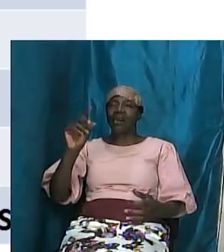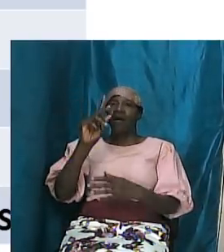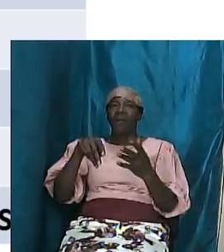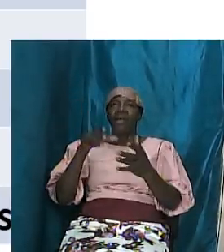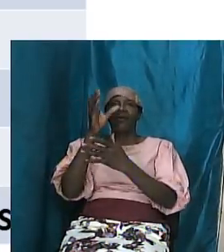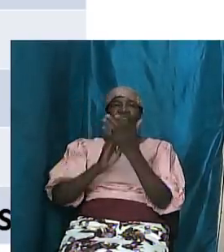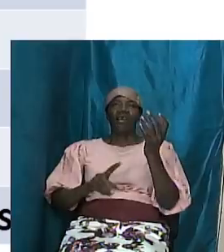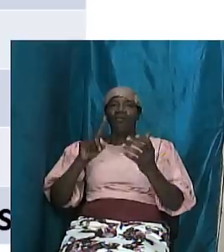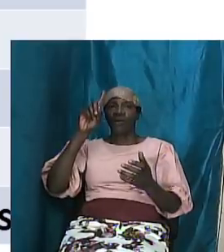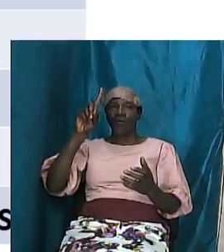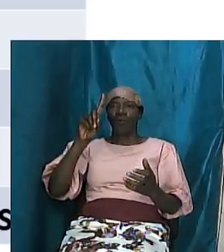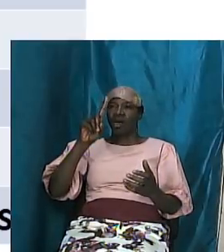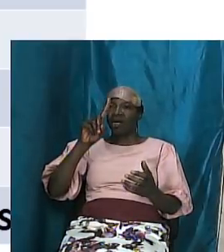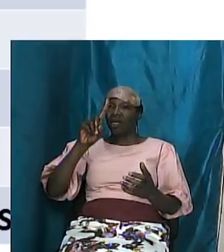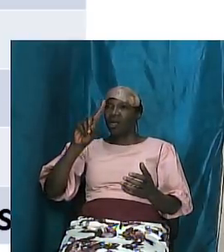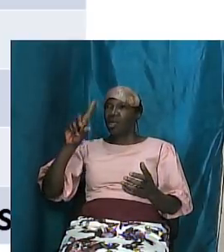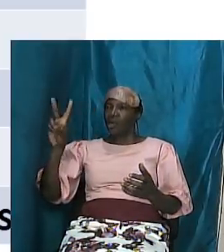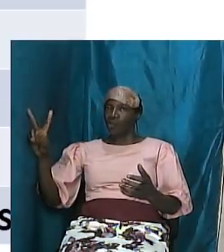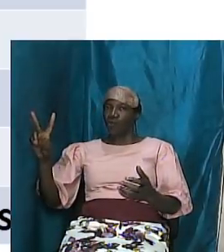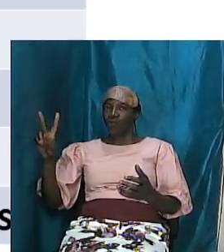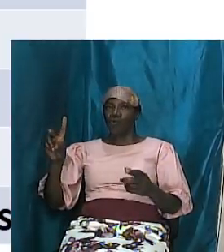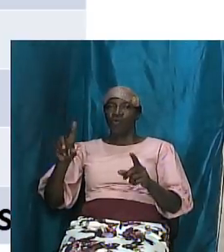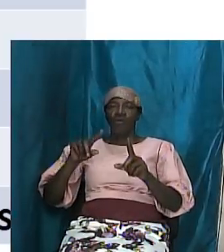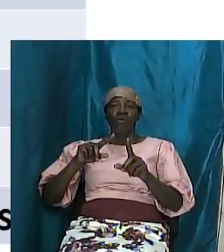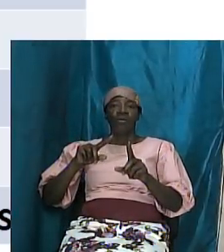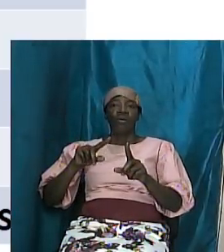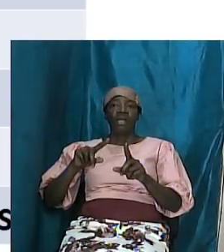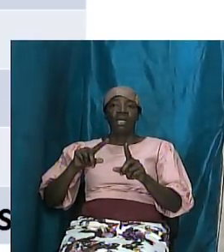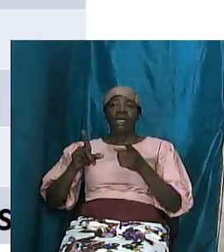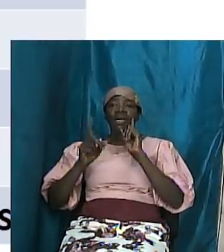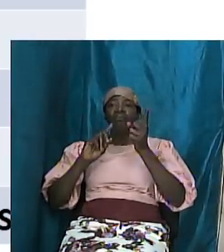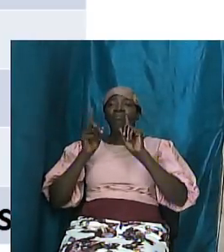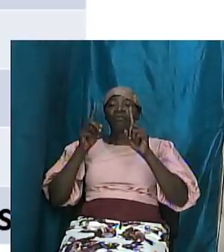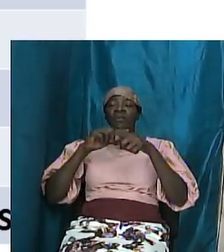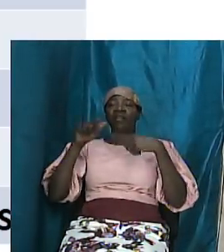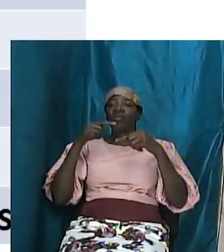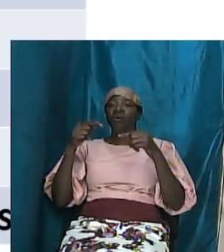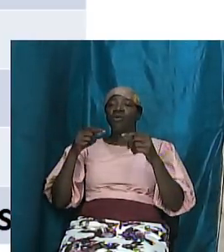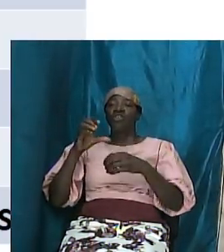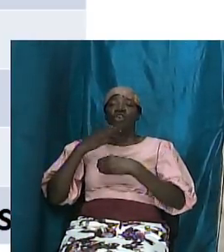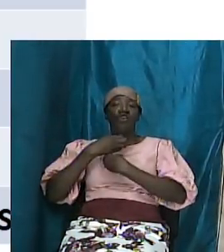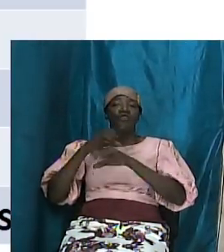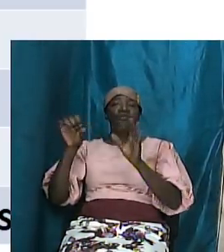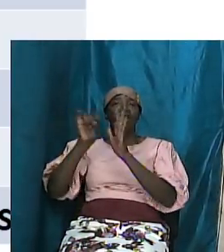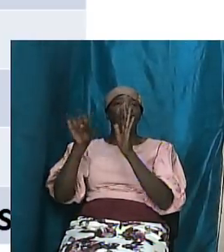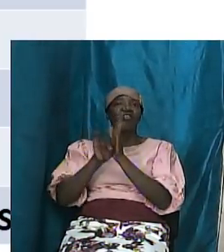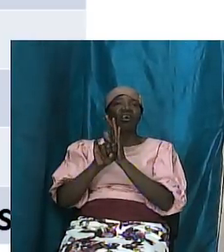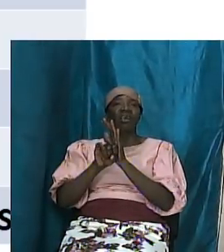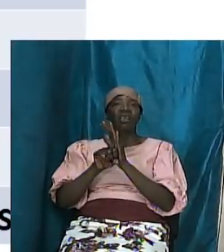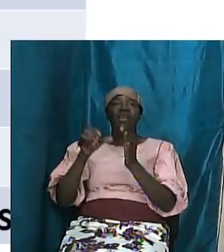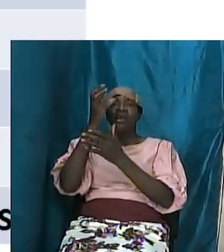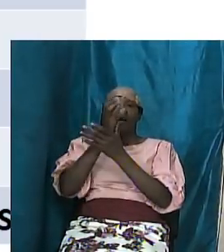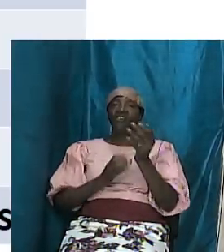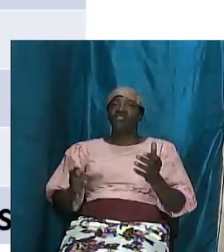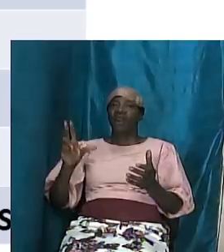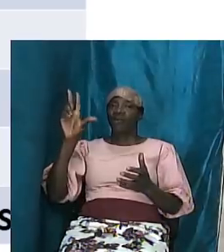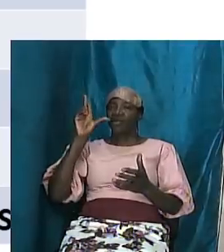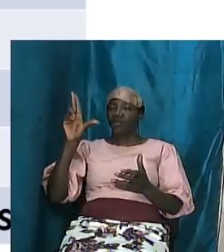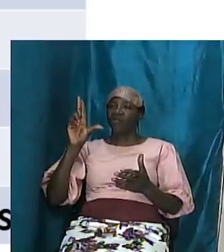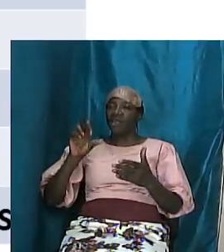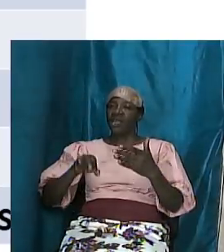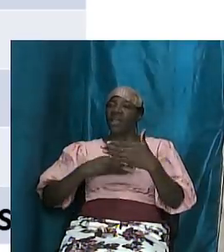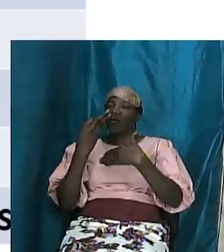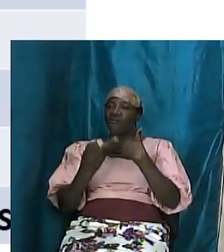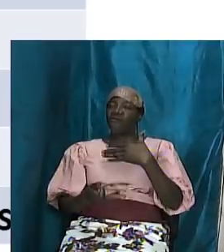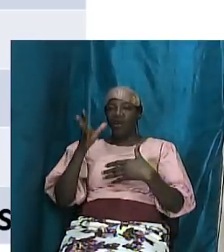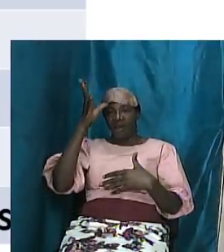2, it speaks about creation. That's the first division. Then in chapter 3, it speaks about the fall of man. You know,